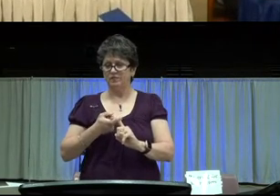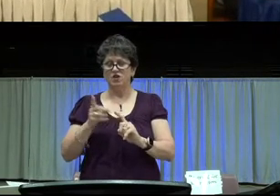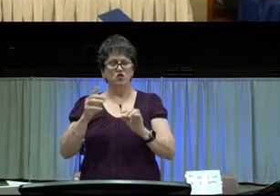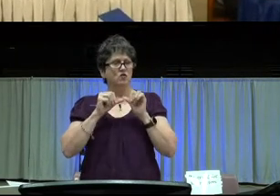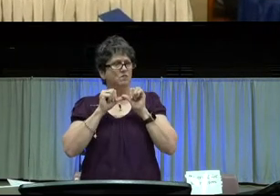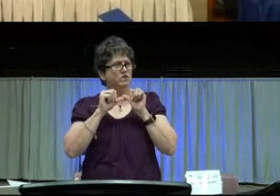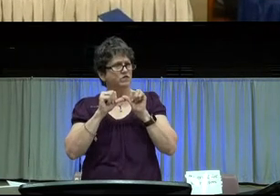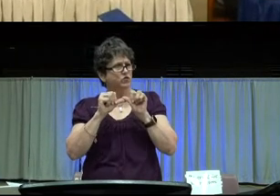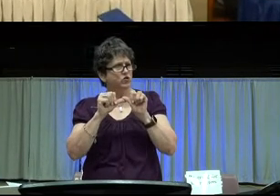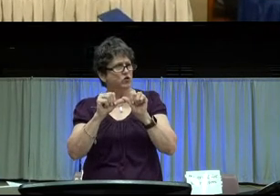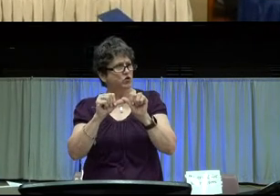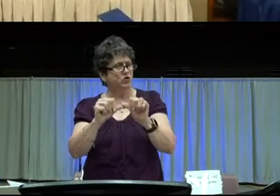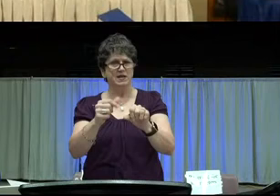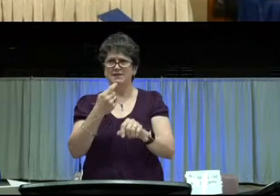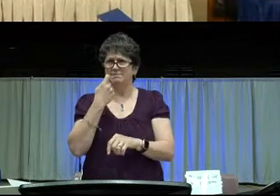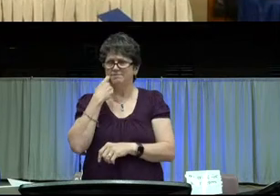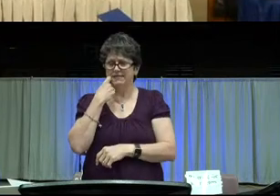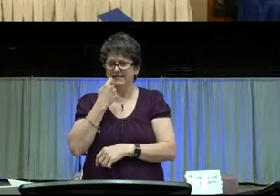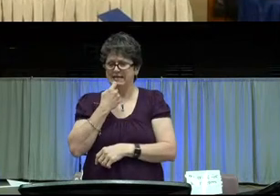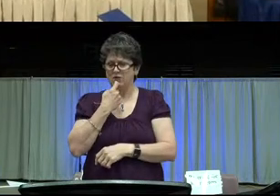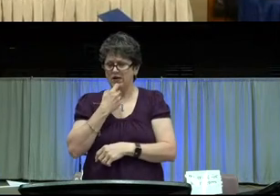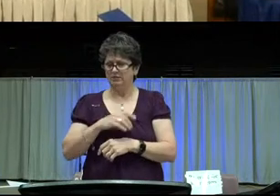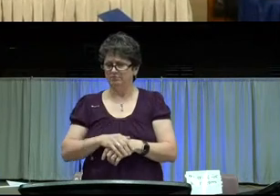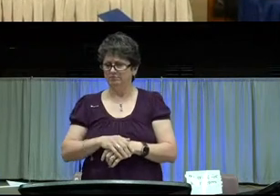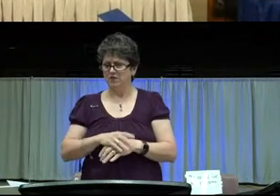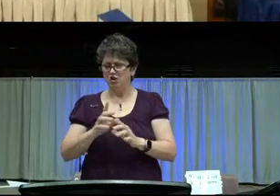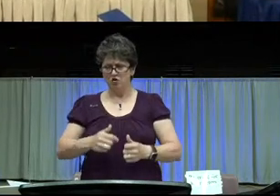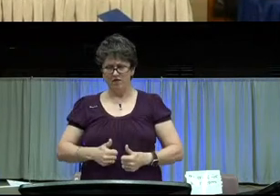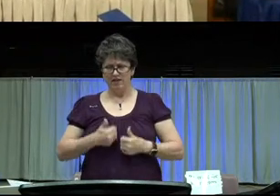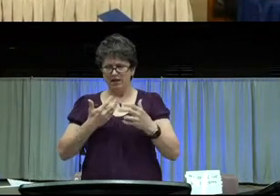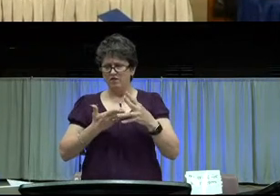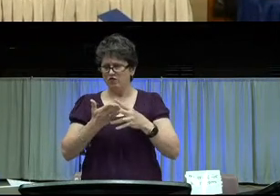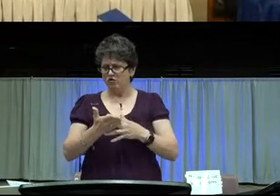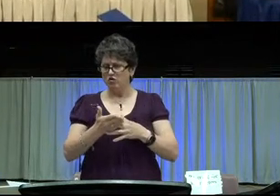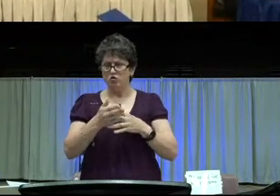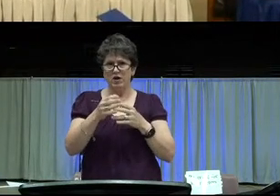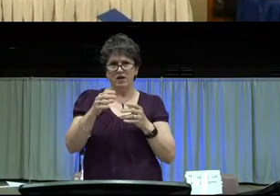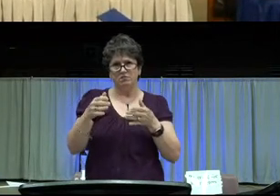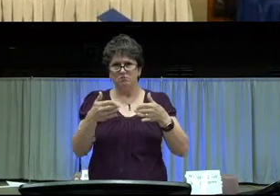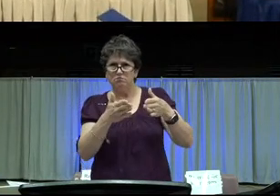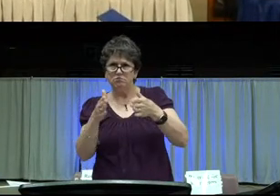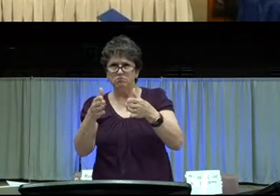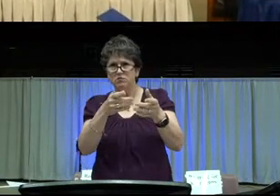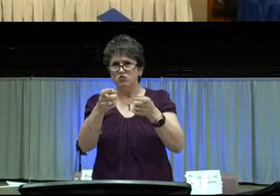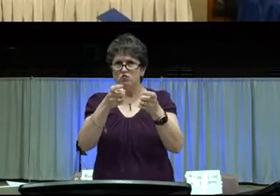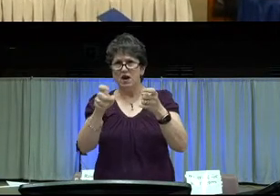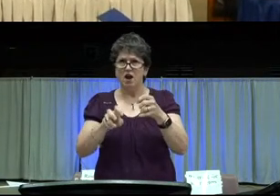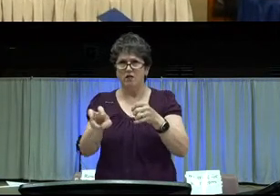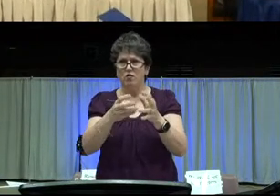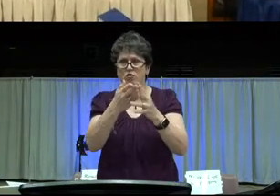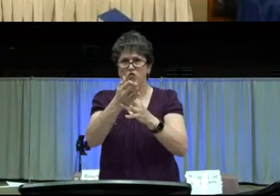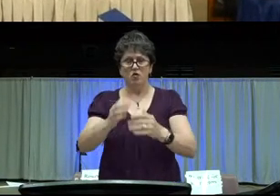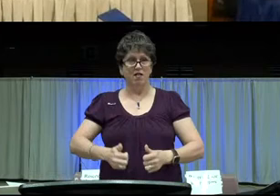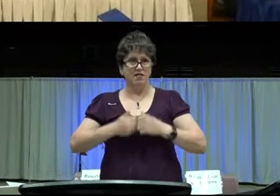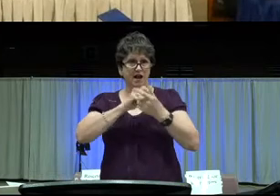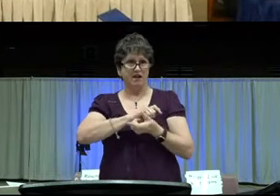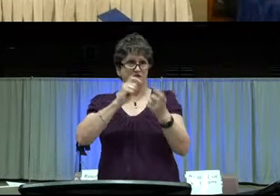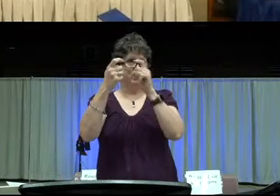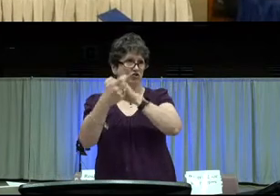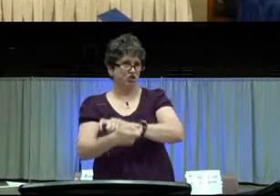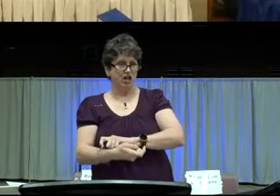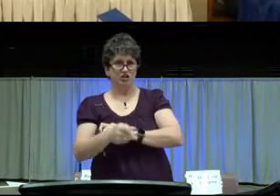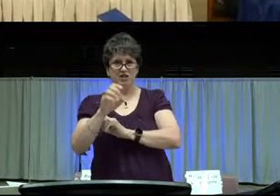You have persevered, as mentioned earlier. You have lived through and you've navigated through a